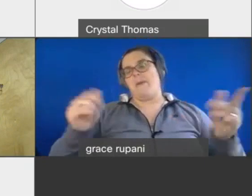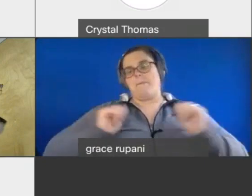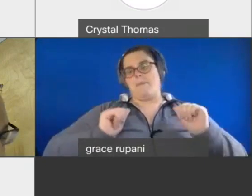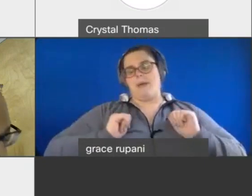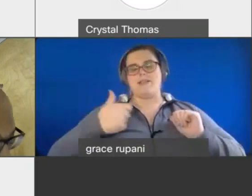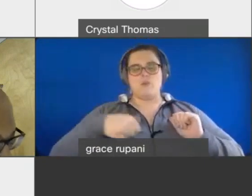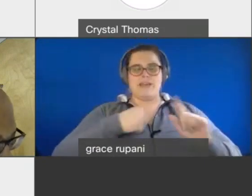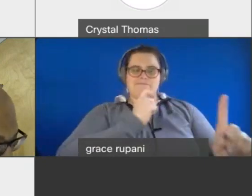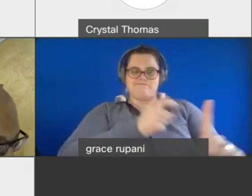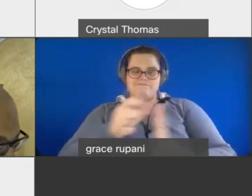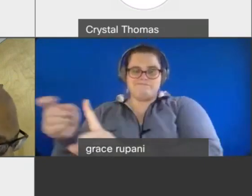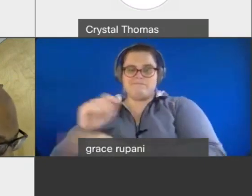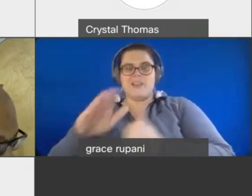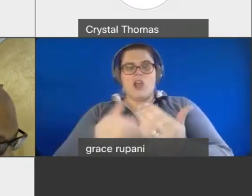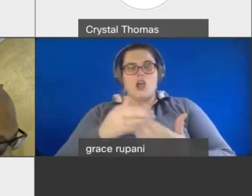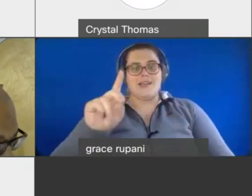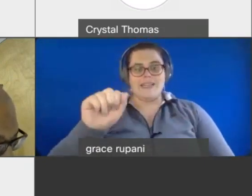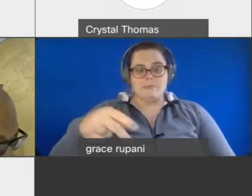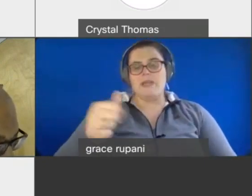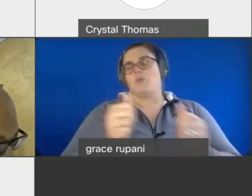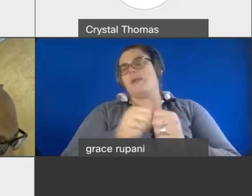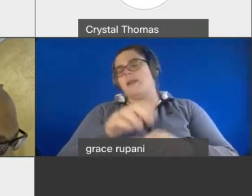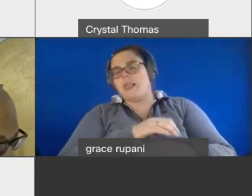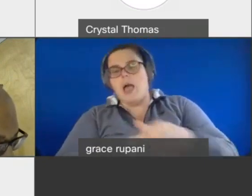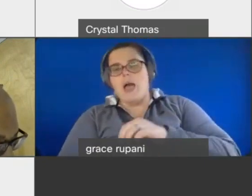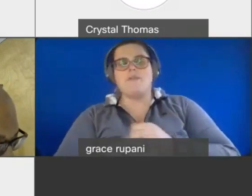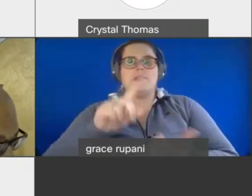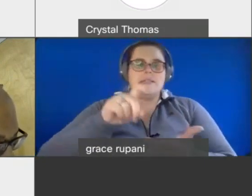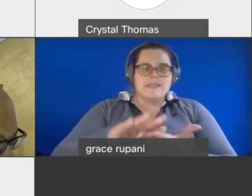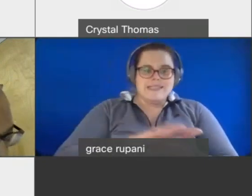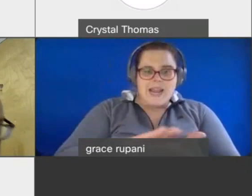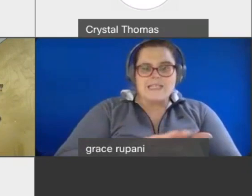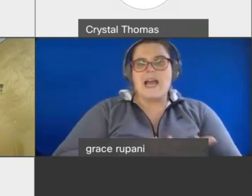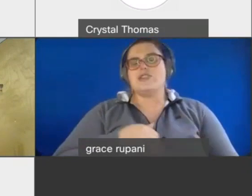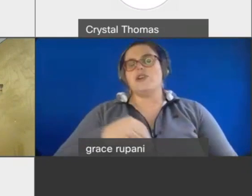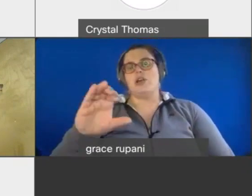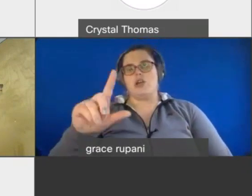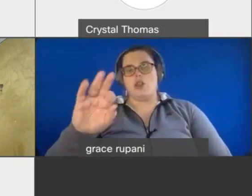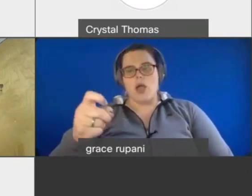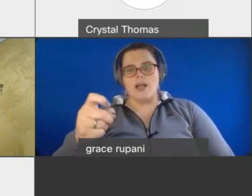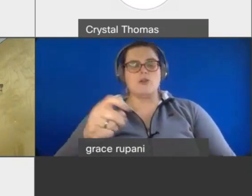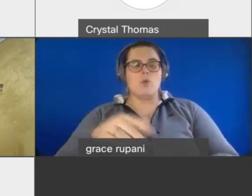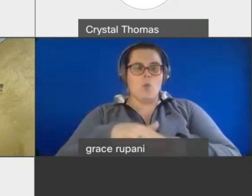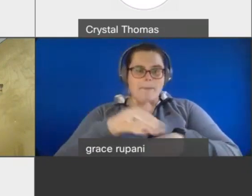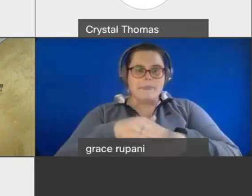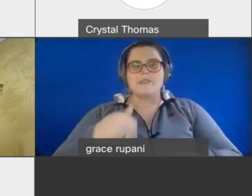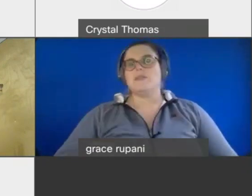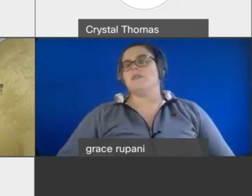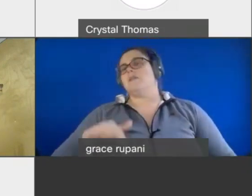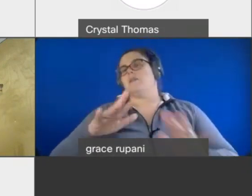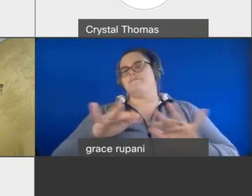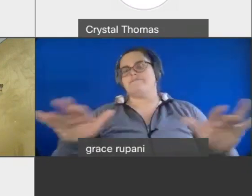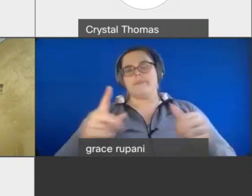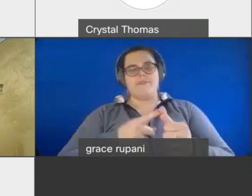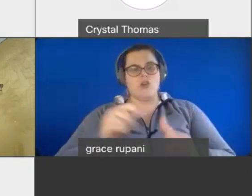our DSPs with essentials like gloves, hand sanitizers, thermometers, Clorox wipes, first aid kits, medical